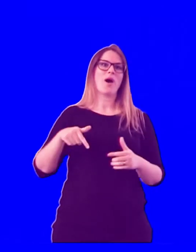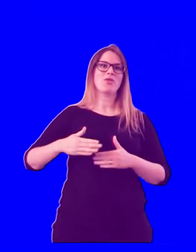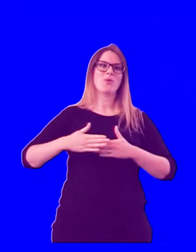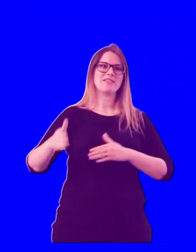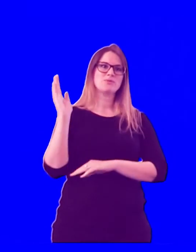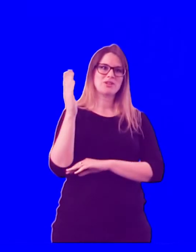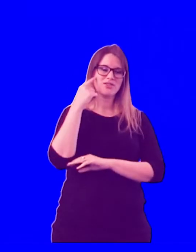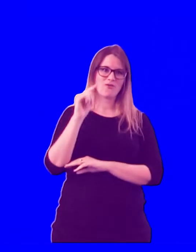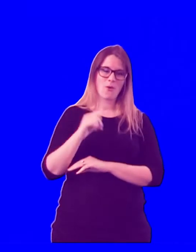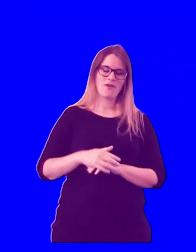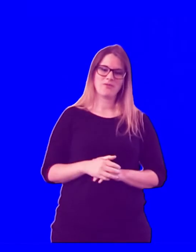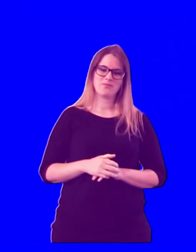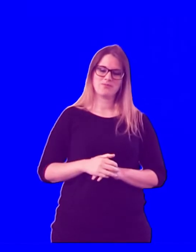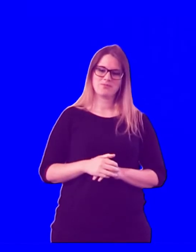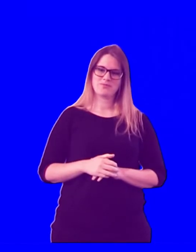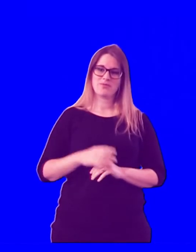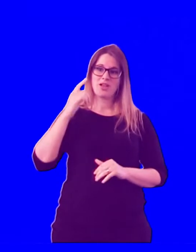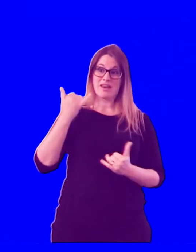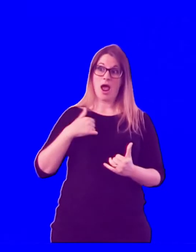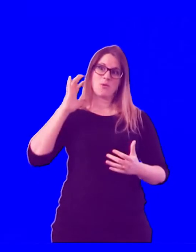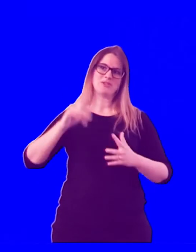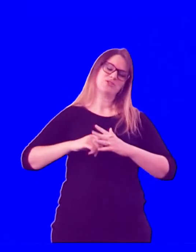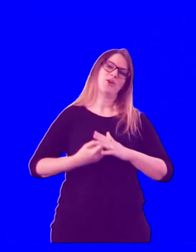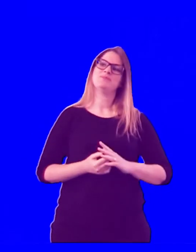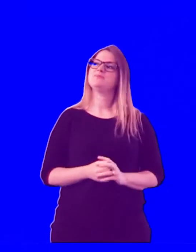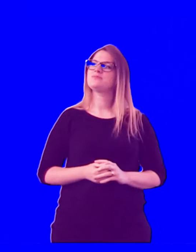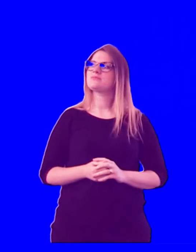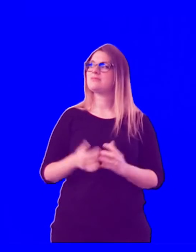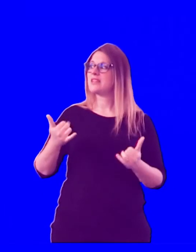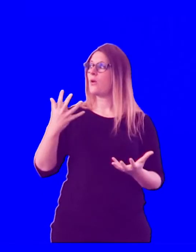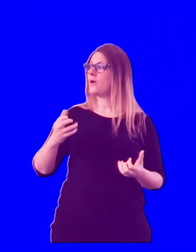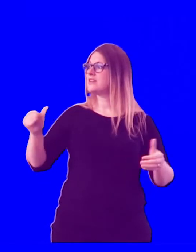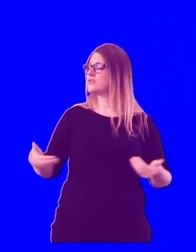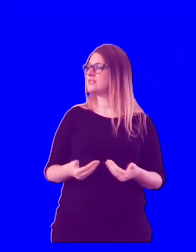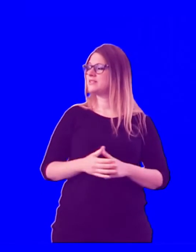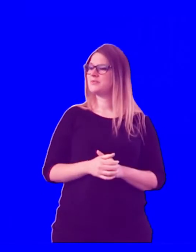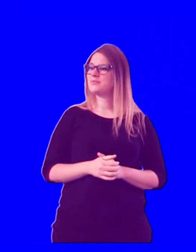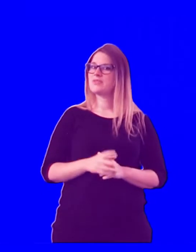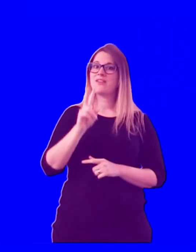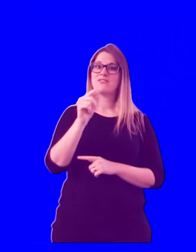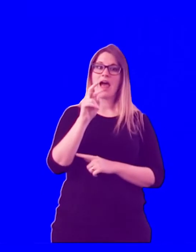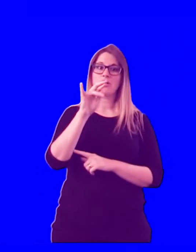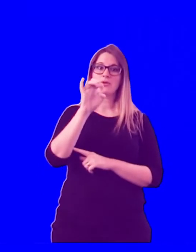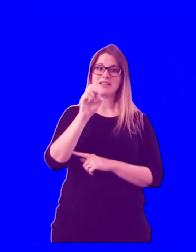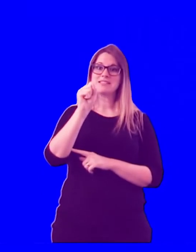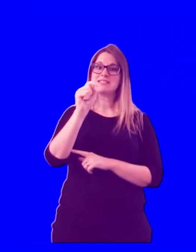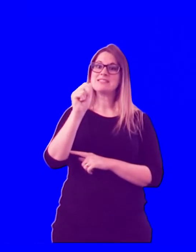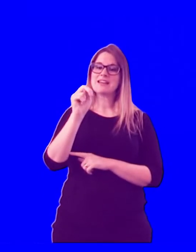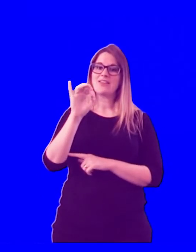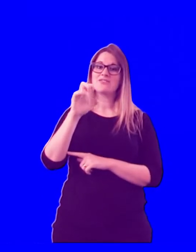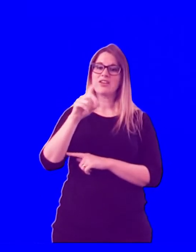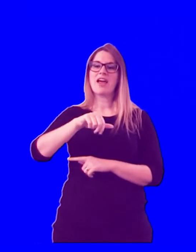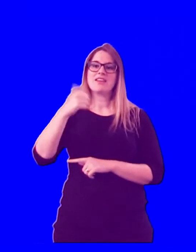rest of this presentation's for, and that's what, let's go and get this kicked off right now. So, without further ado, I'd like to bring on Valerie Stanfield,